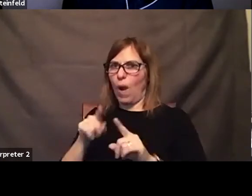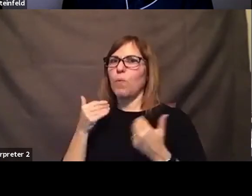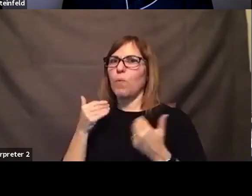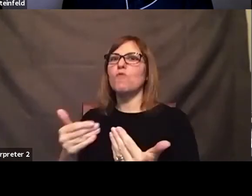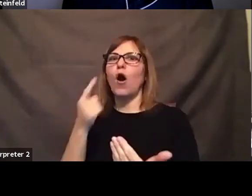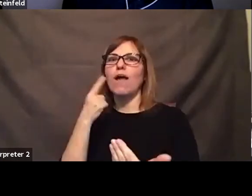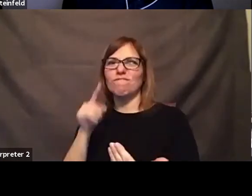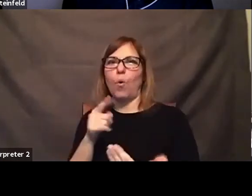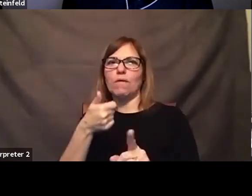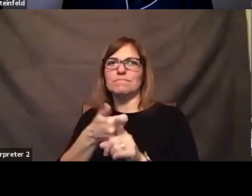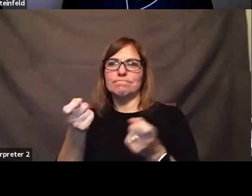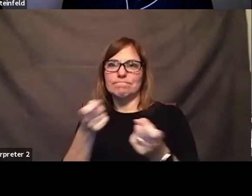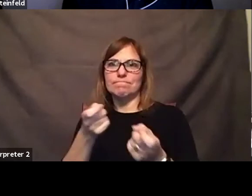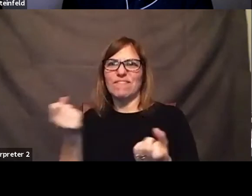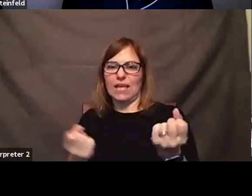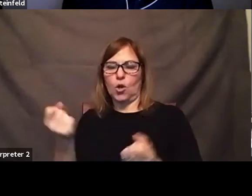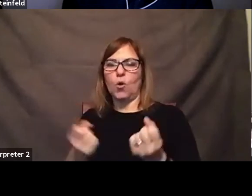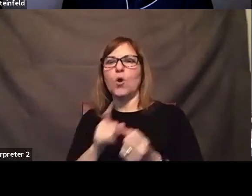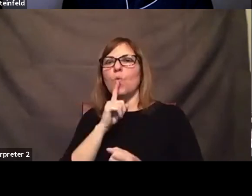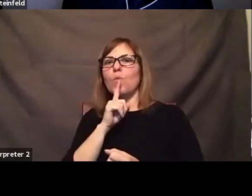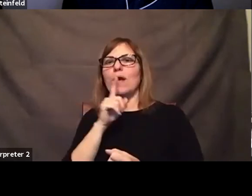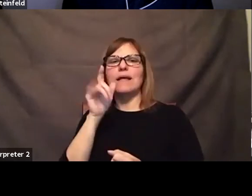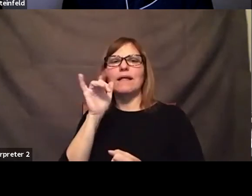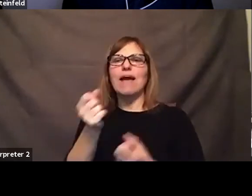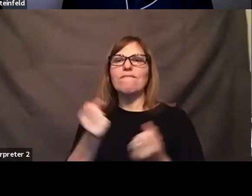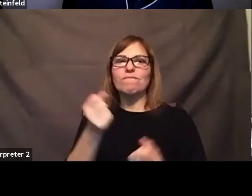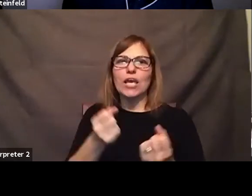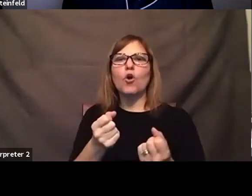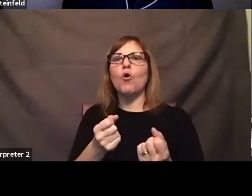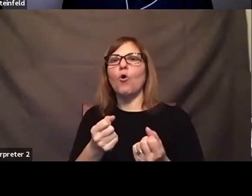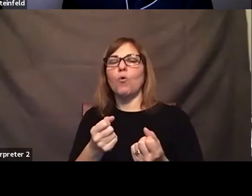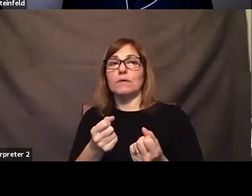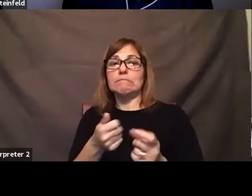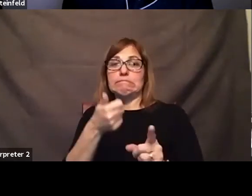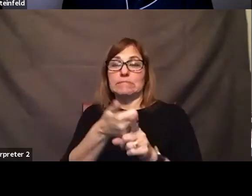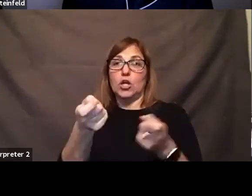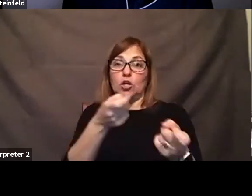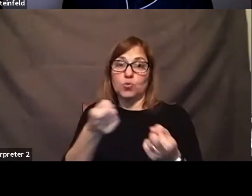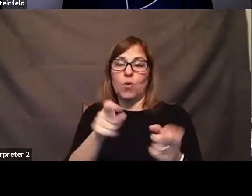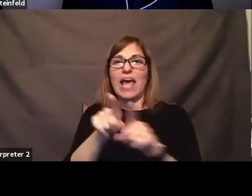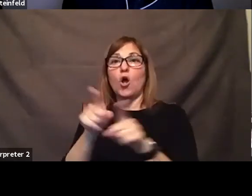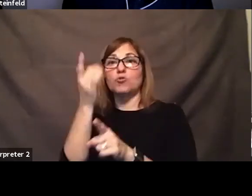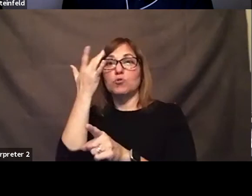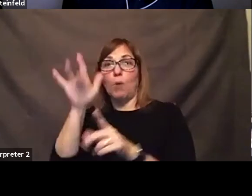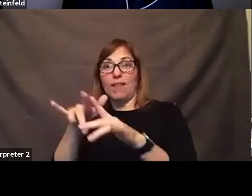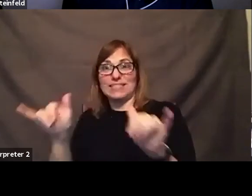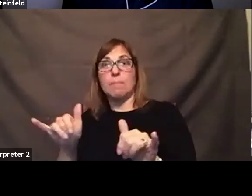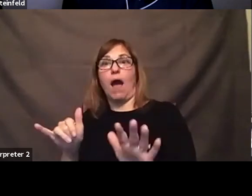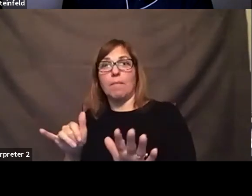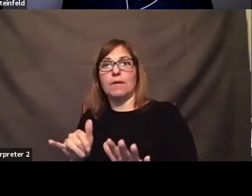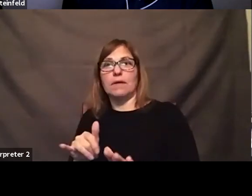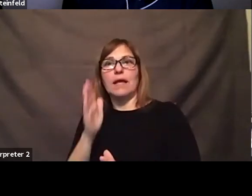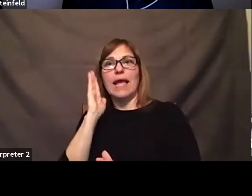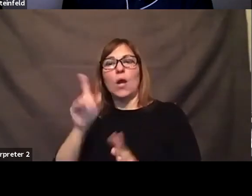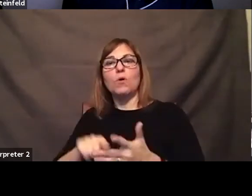the vehicle is not only autonomous but also smart, then it should start to remember